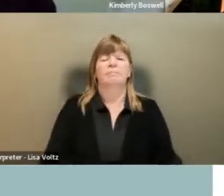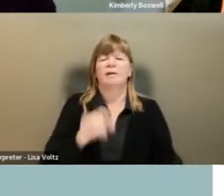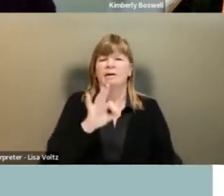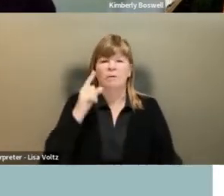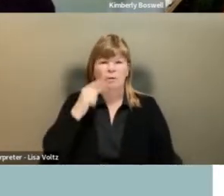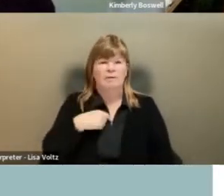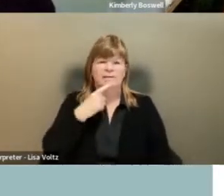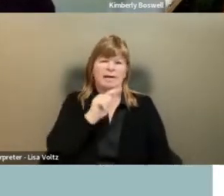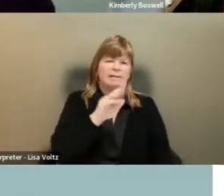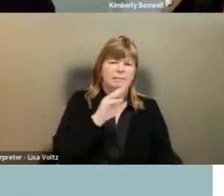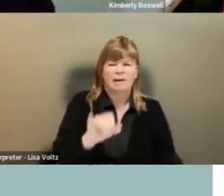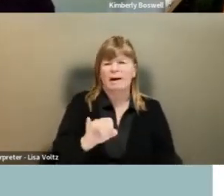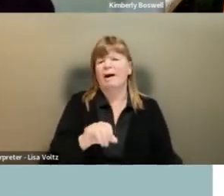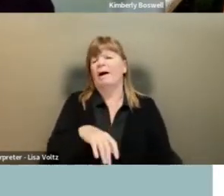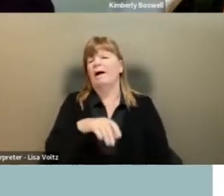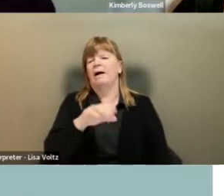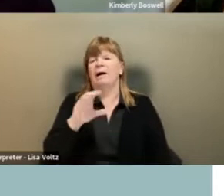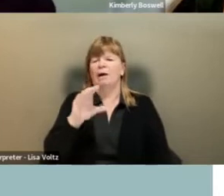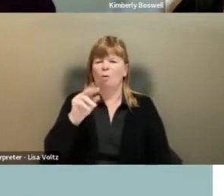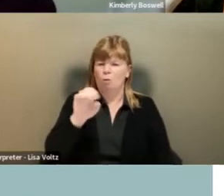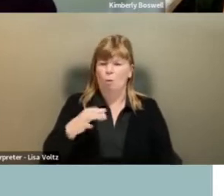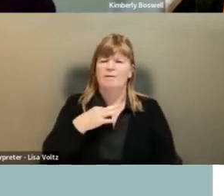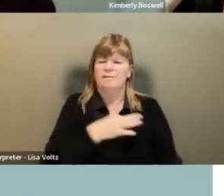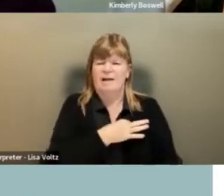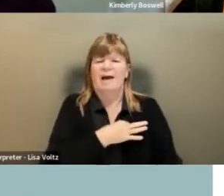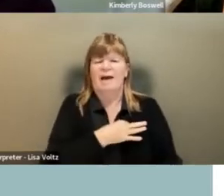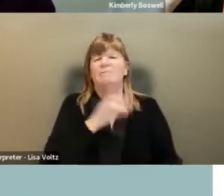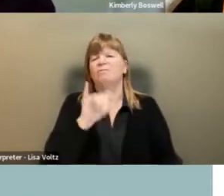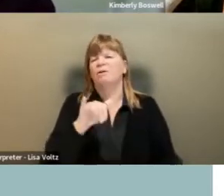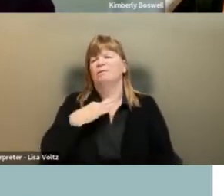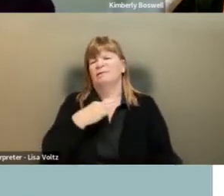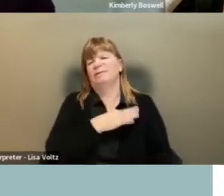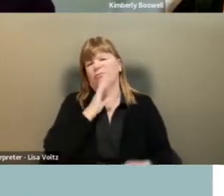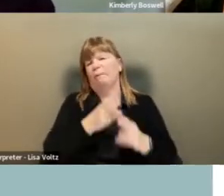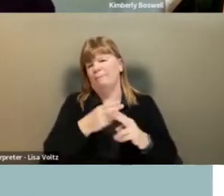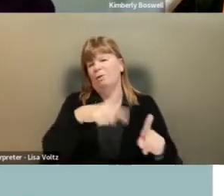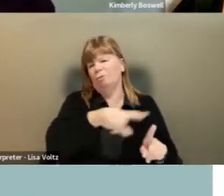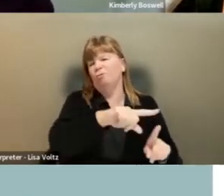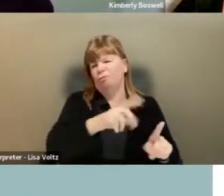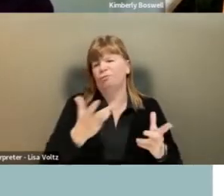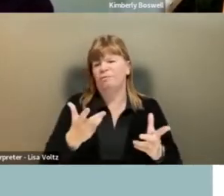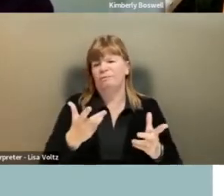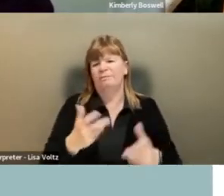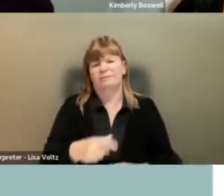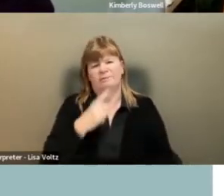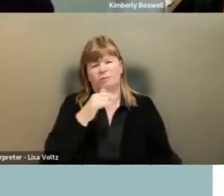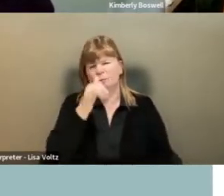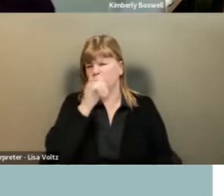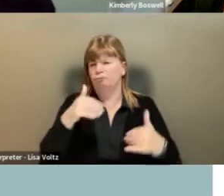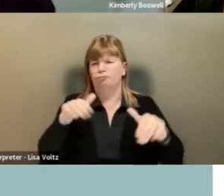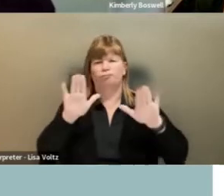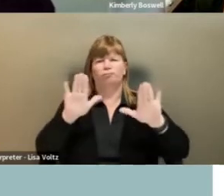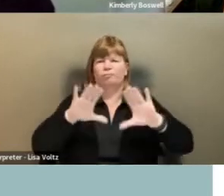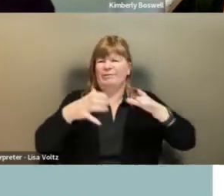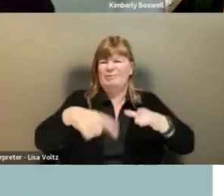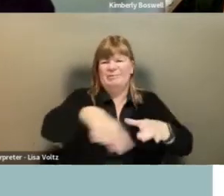say TBI core staff, these are the staff that I'm referring to. And I have to say, there are some really great individuals we get to